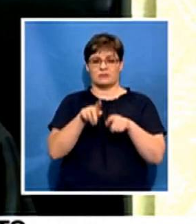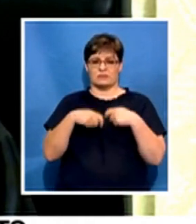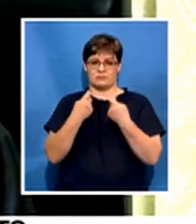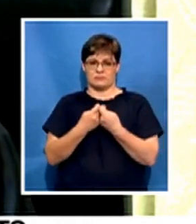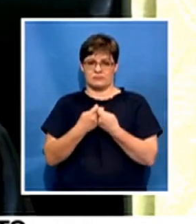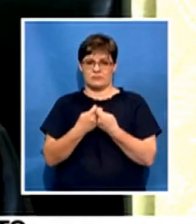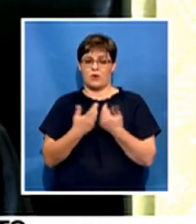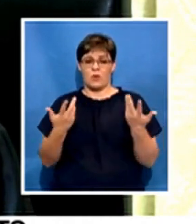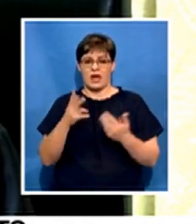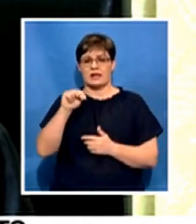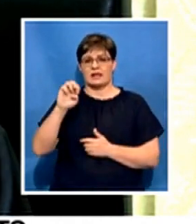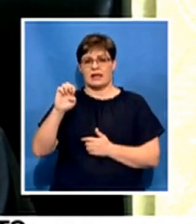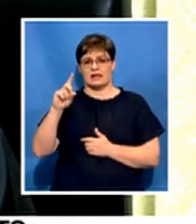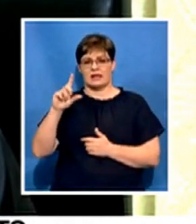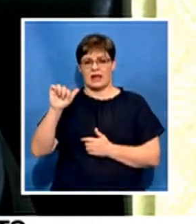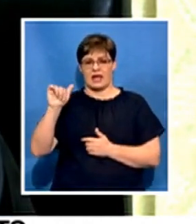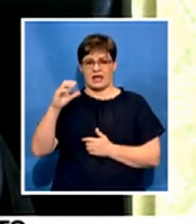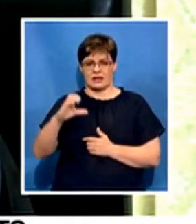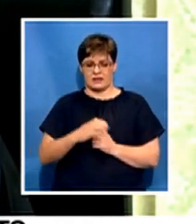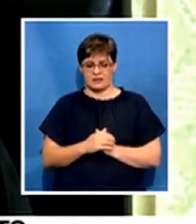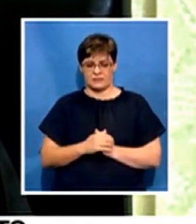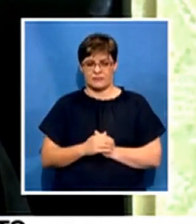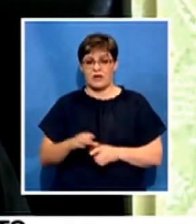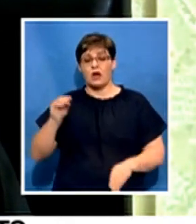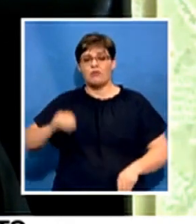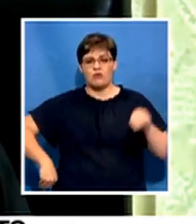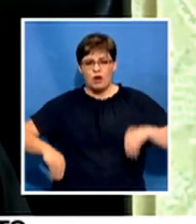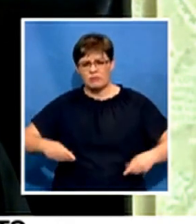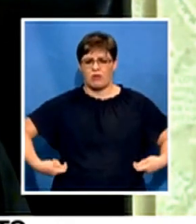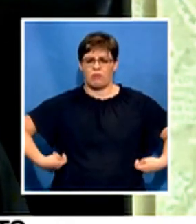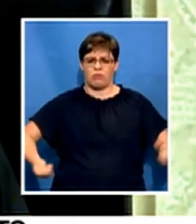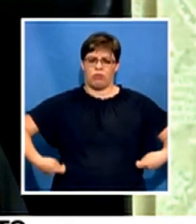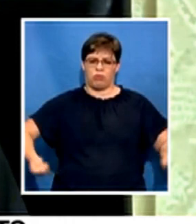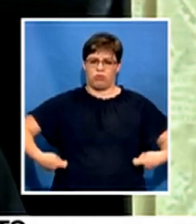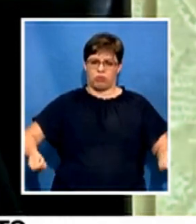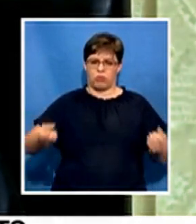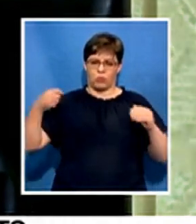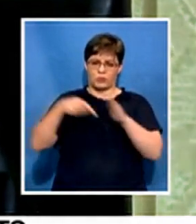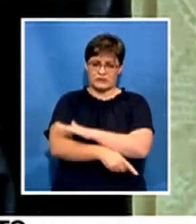On corruption and wasteful expenditure, the CC